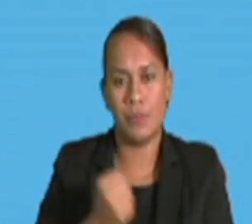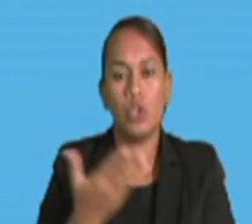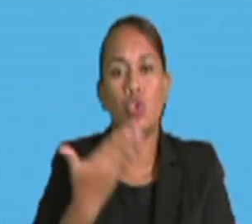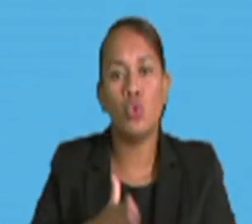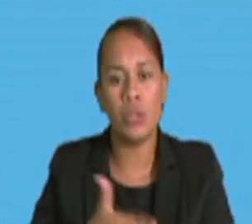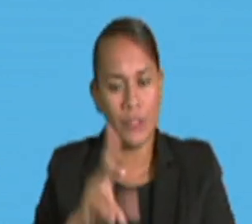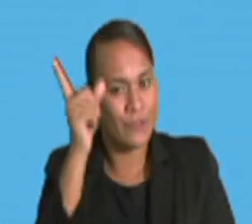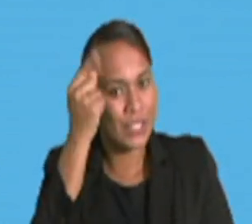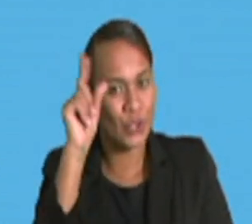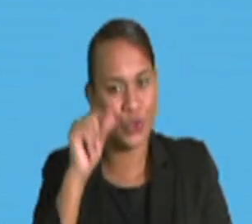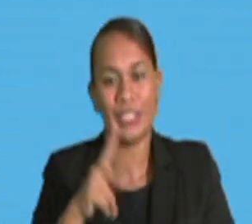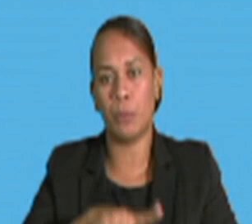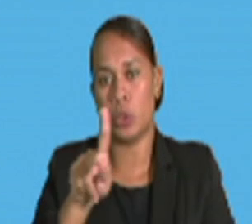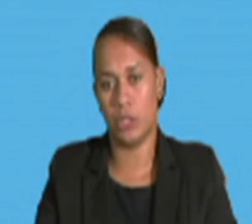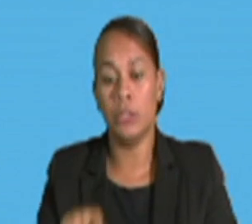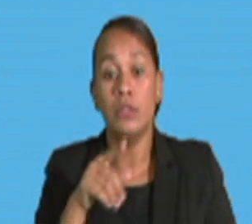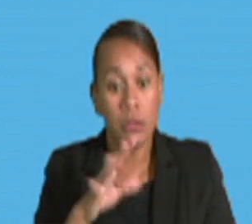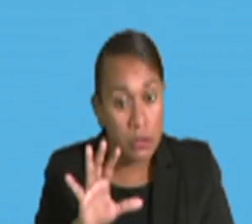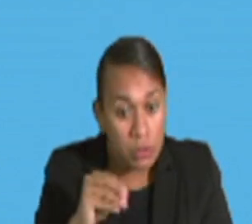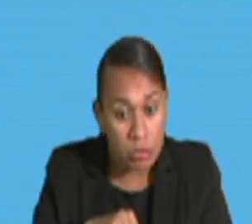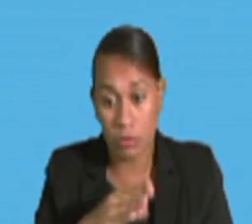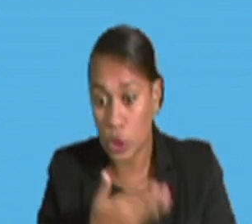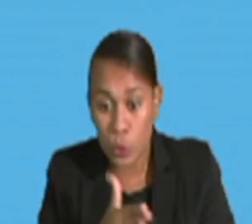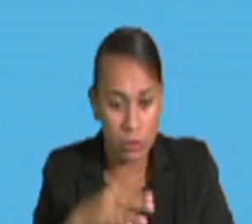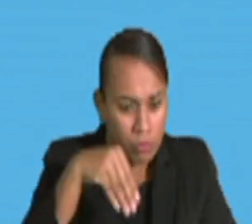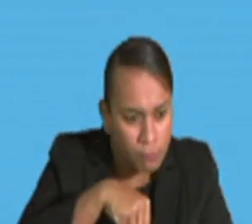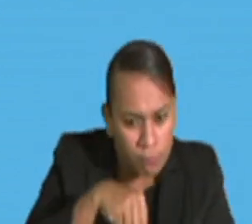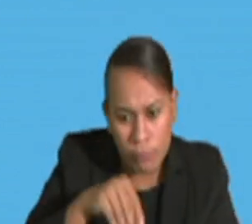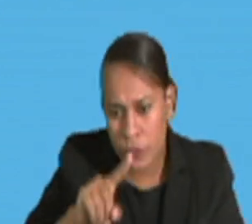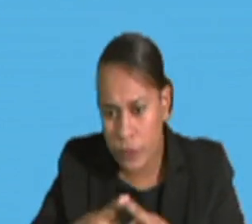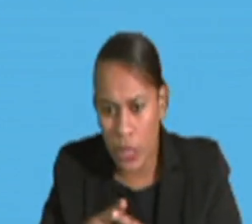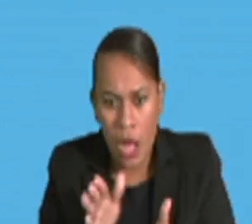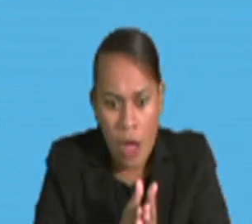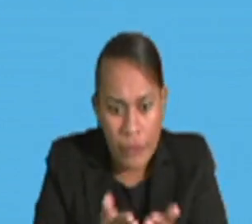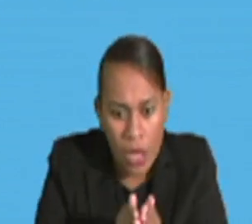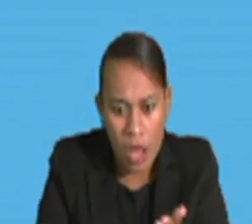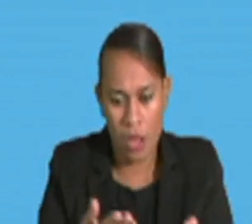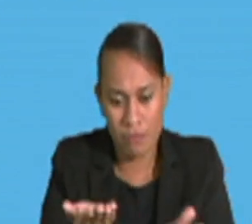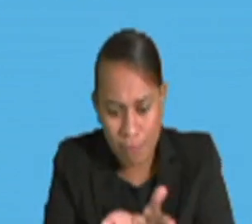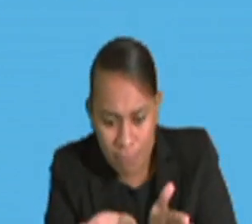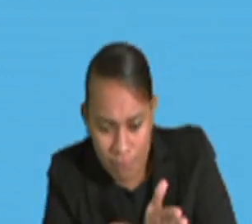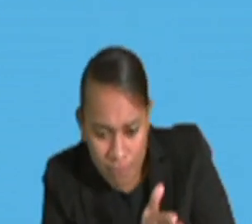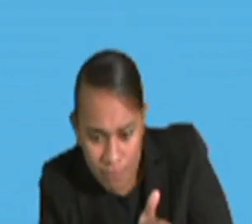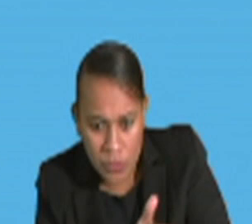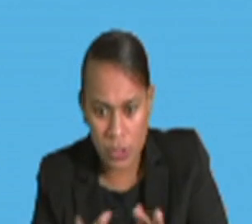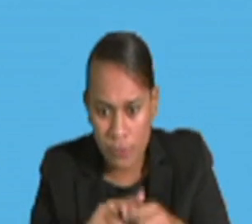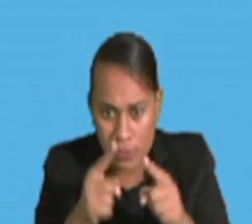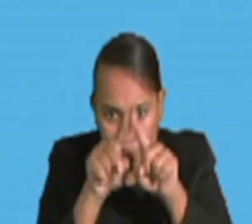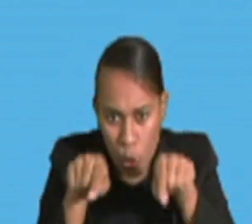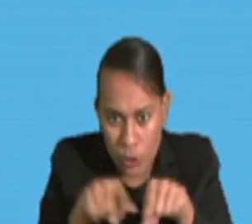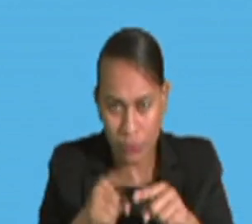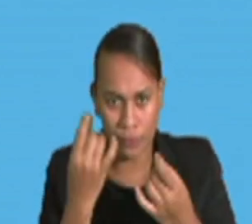featured integrated circuits embedded in the cover containing the passport holder's biometric